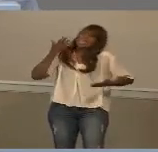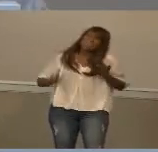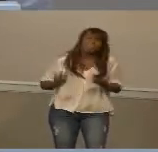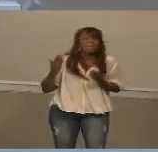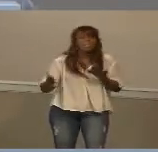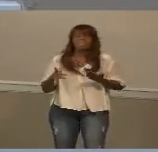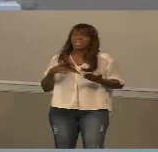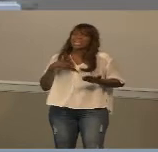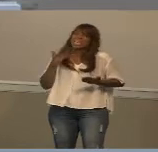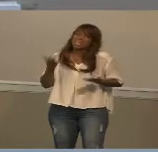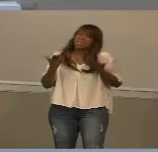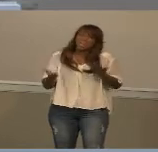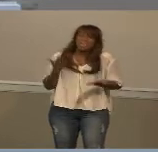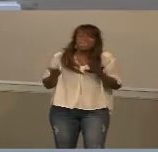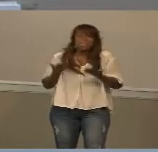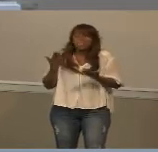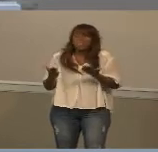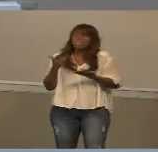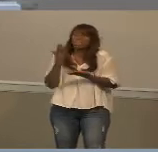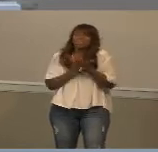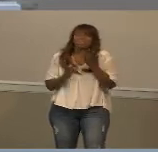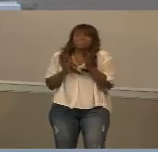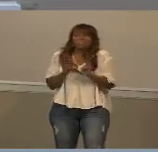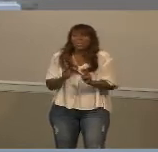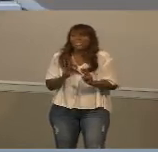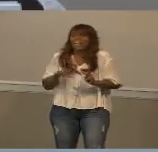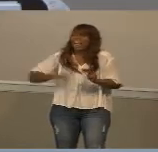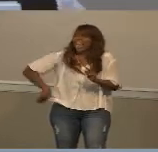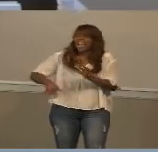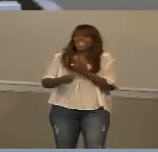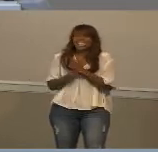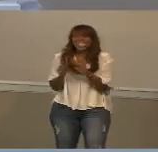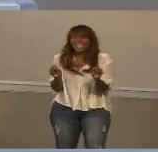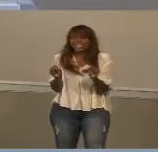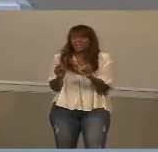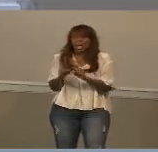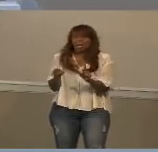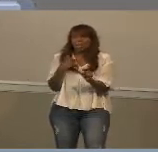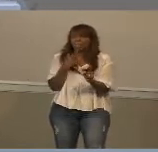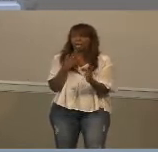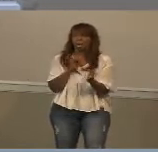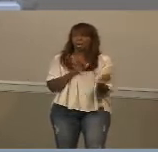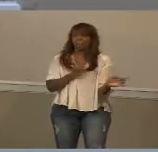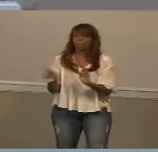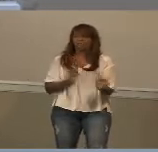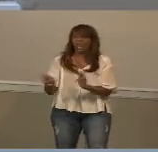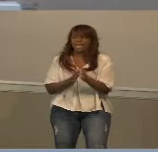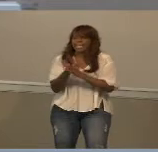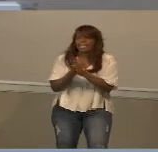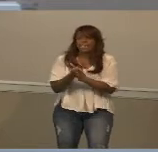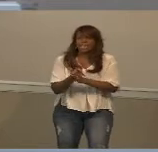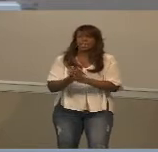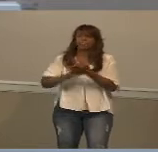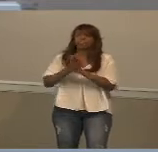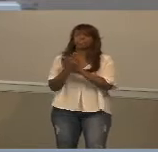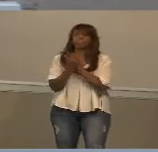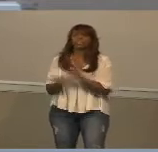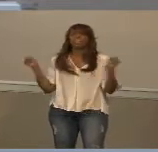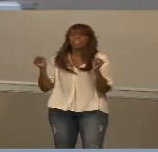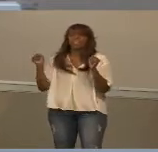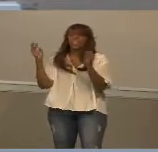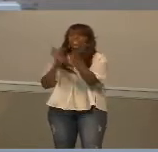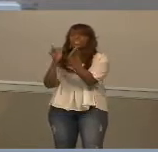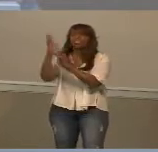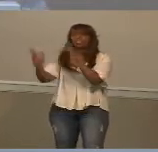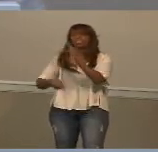someone that sits under your word today, God, they're not saved, but they will come running saying, what must I do to be saved in the name